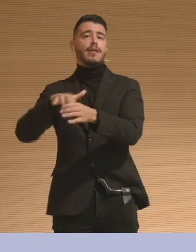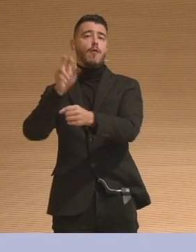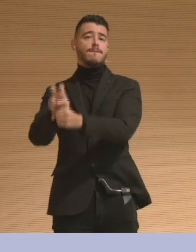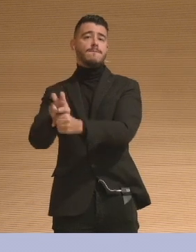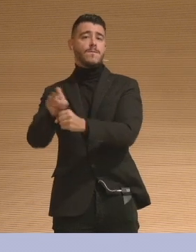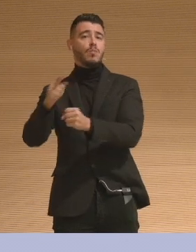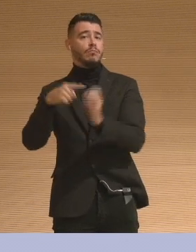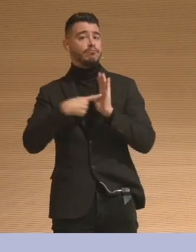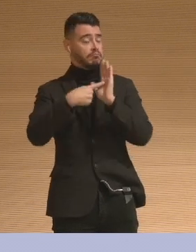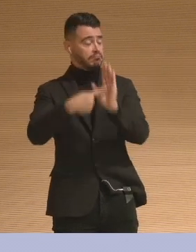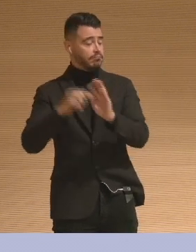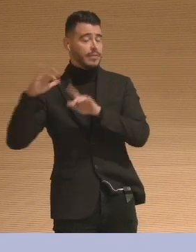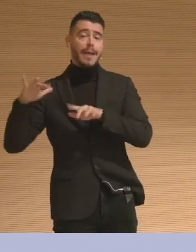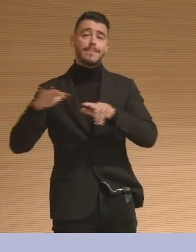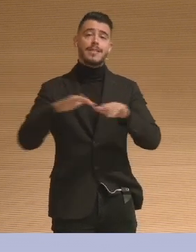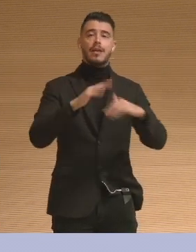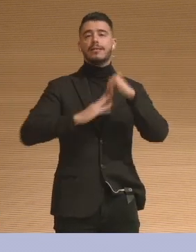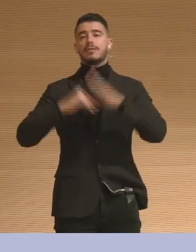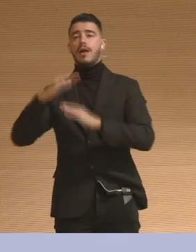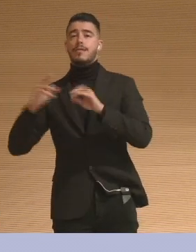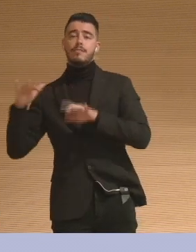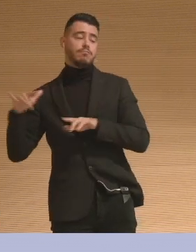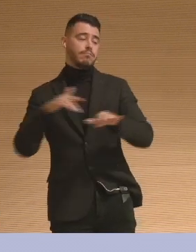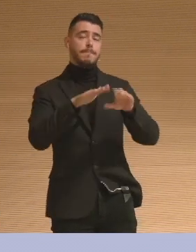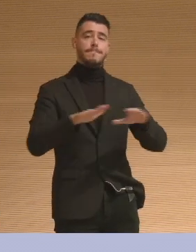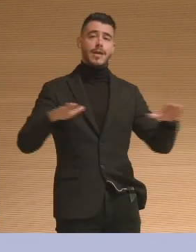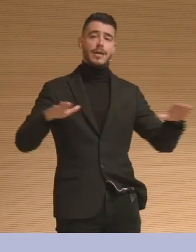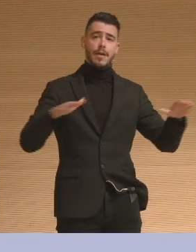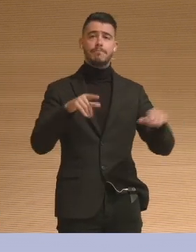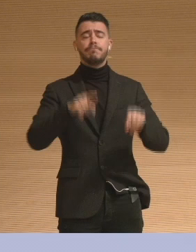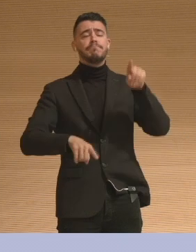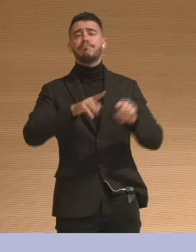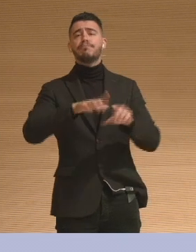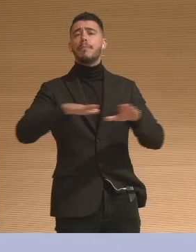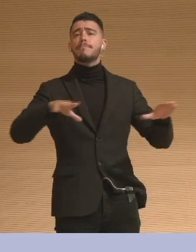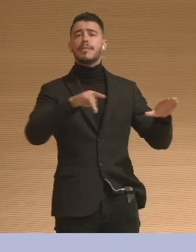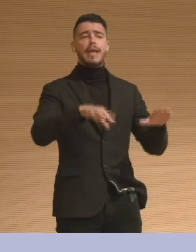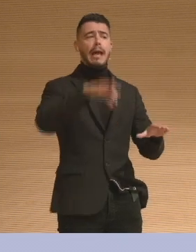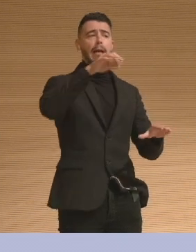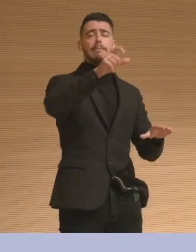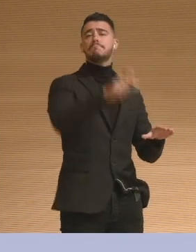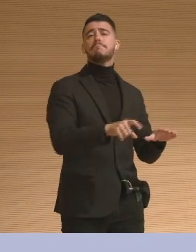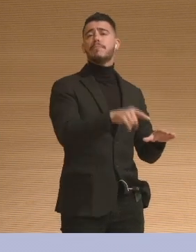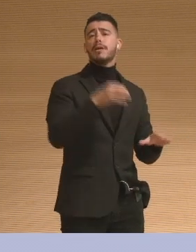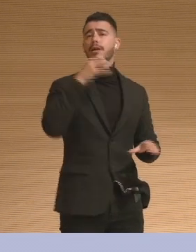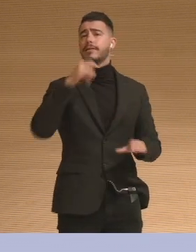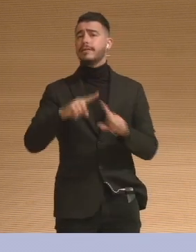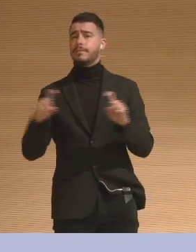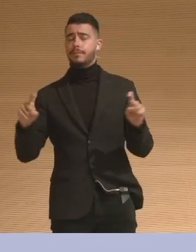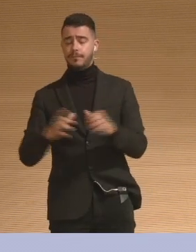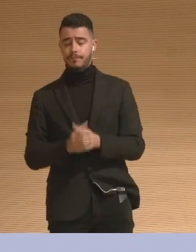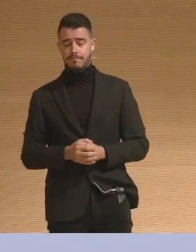And one of them, in their words, said that every brush stroke of every painting was painted for me.